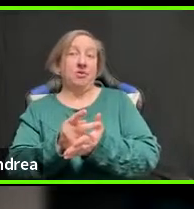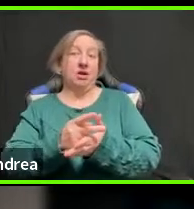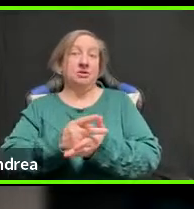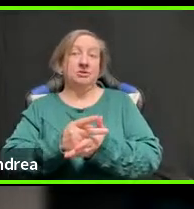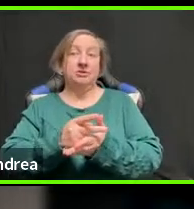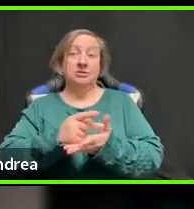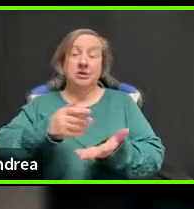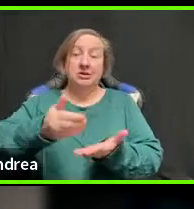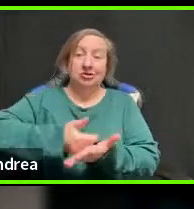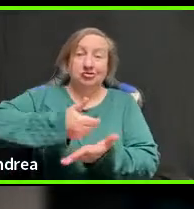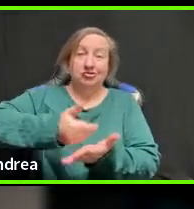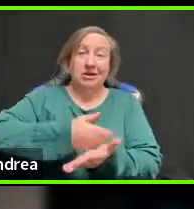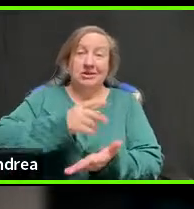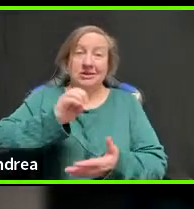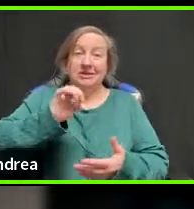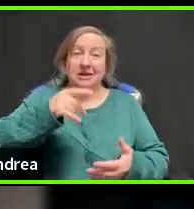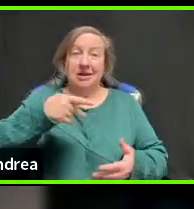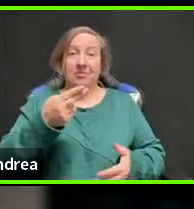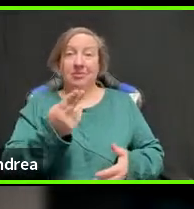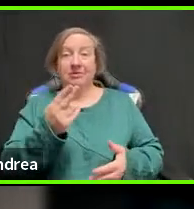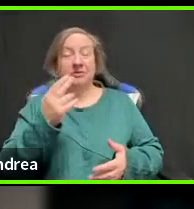any potential future operations.